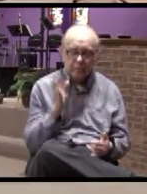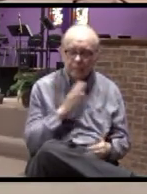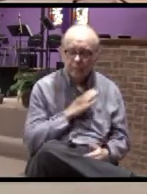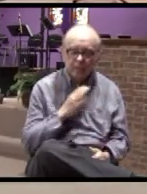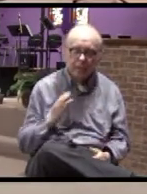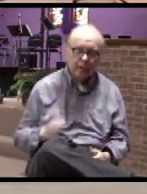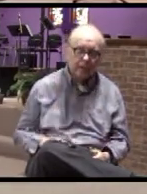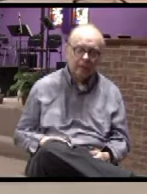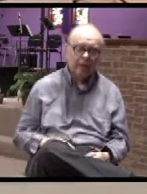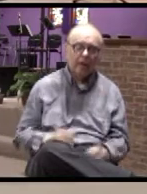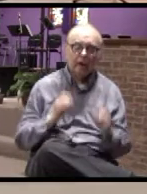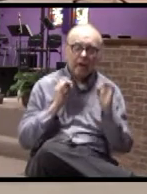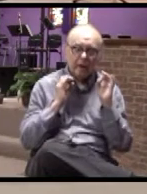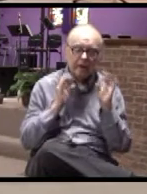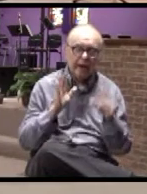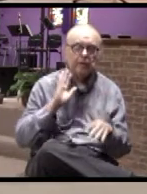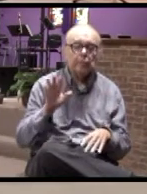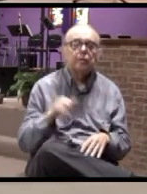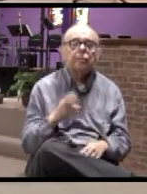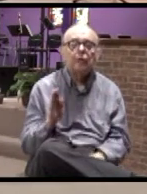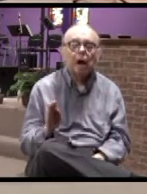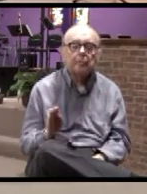Christ and hate your job.